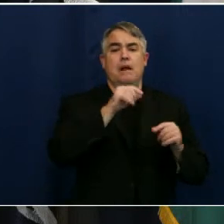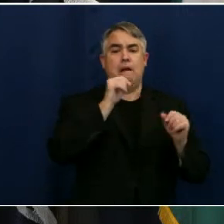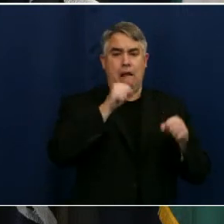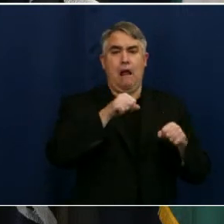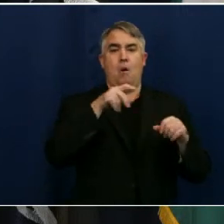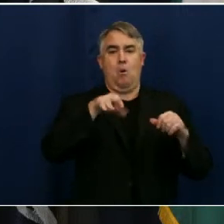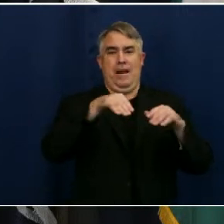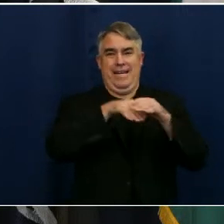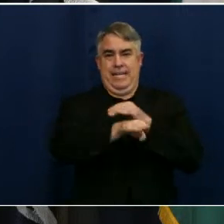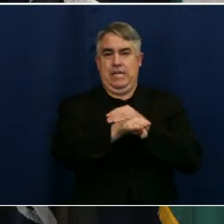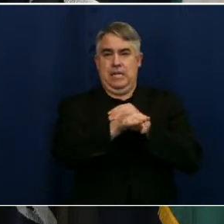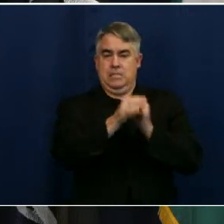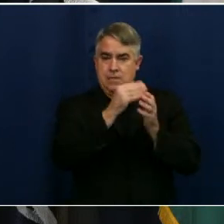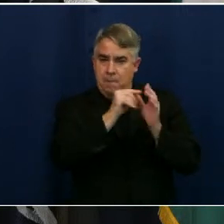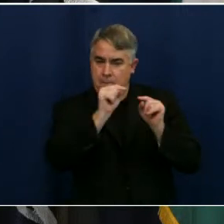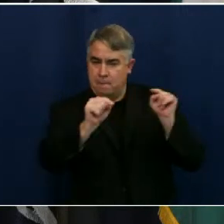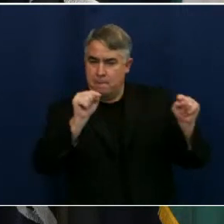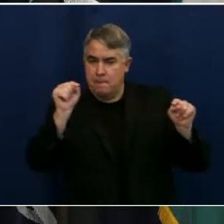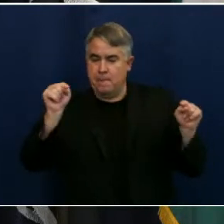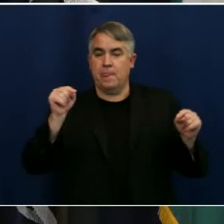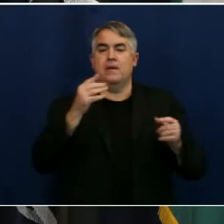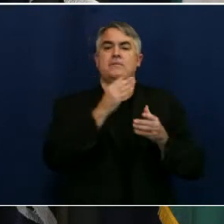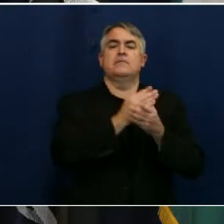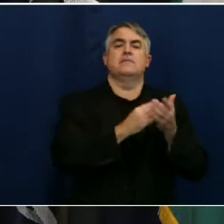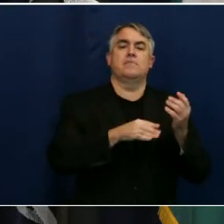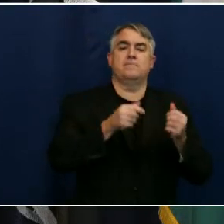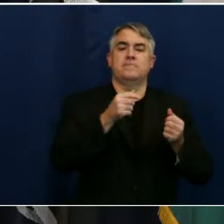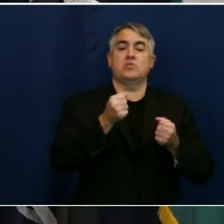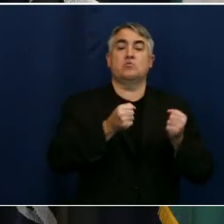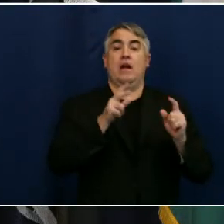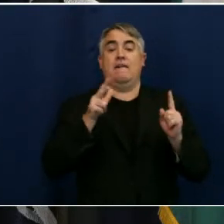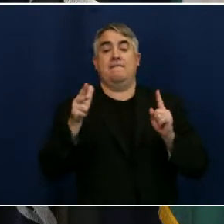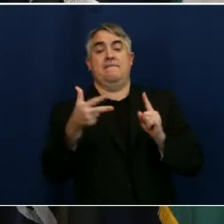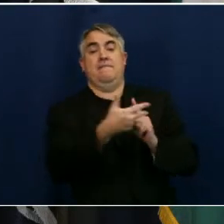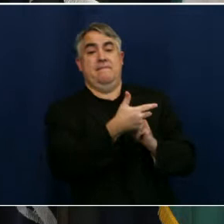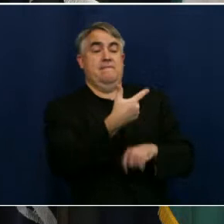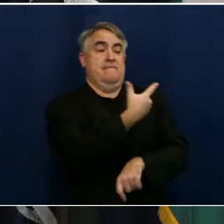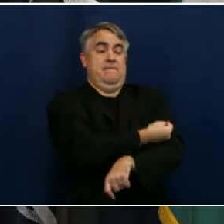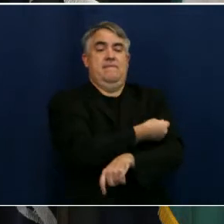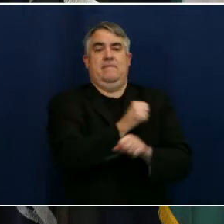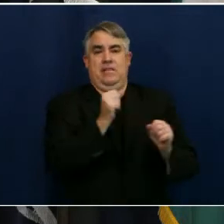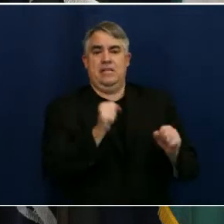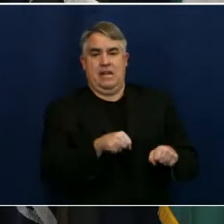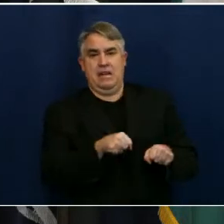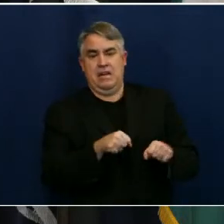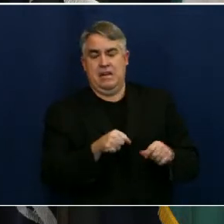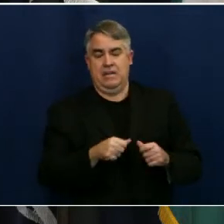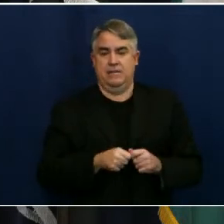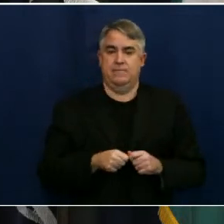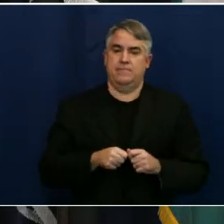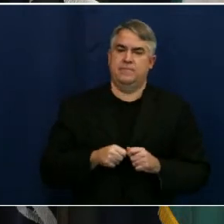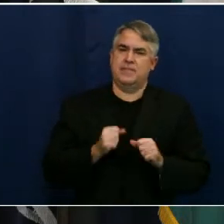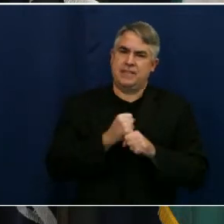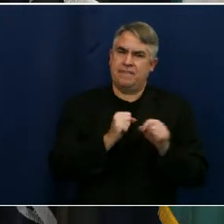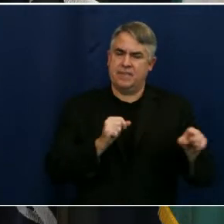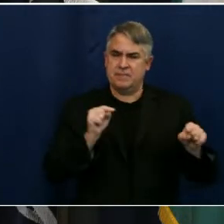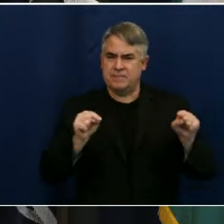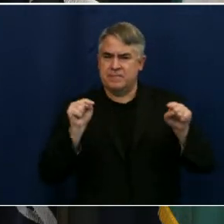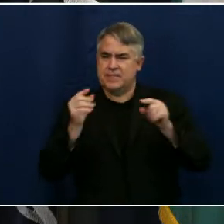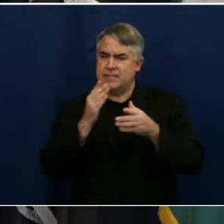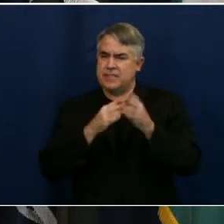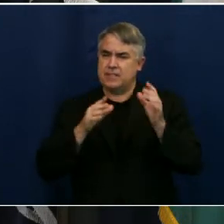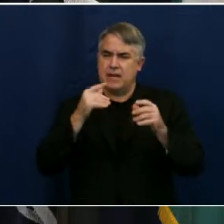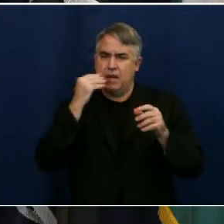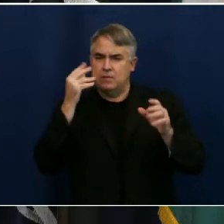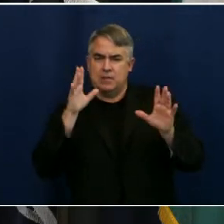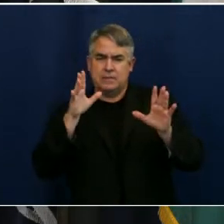drive-up. The drive-up locations have been very convenient for San Diegans. They're very safe in terms of people not having to leave their car, and so we do think it's